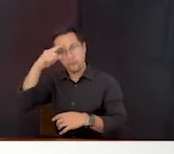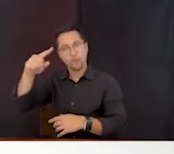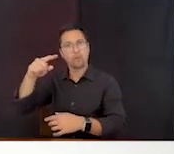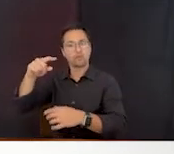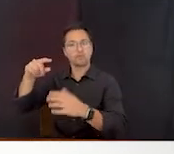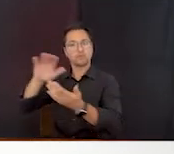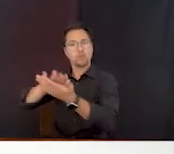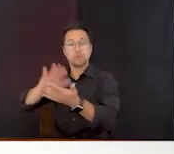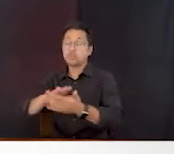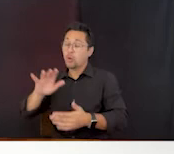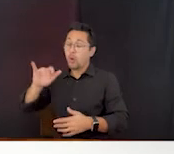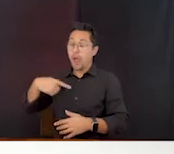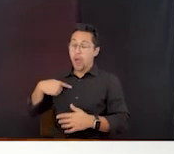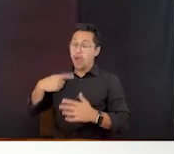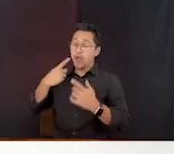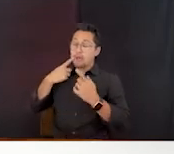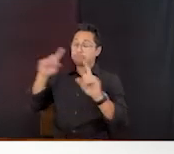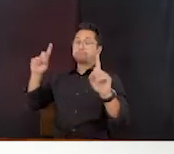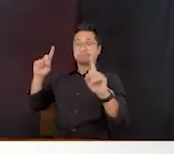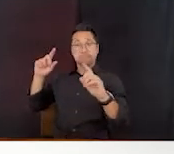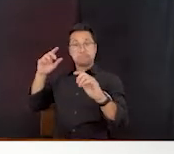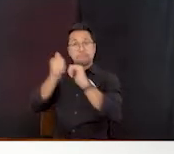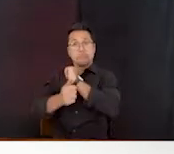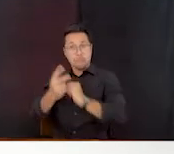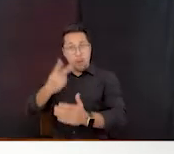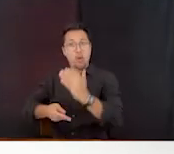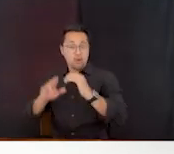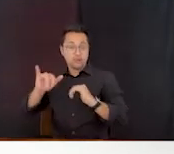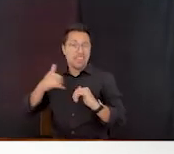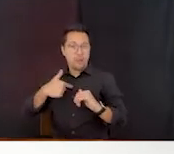big takeaway from it all. As far as